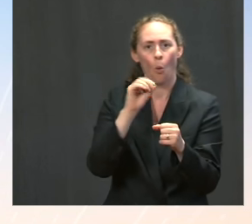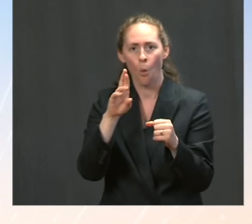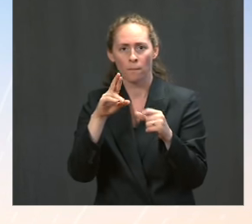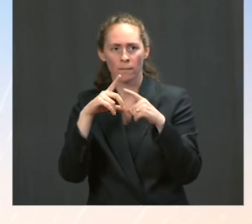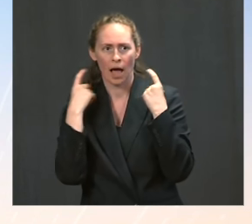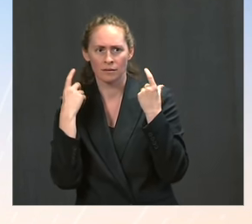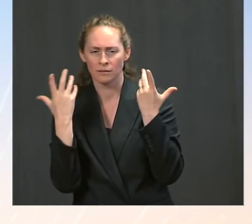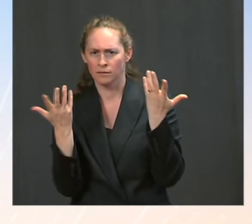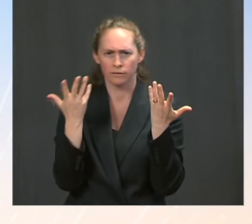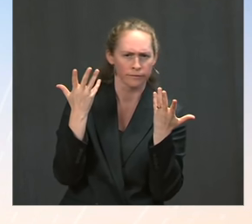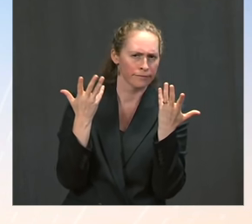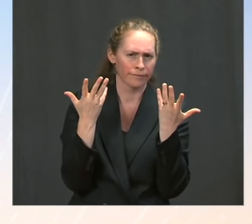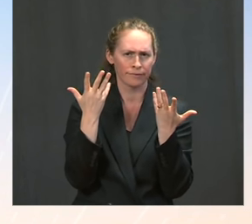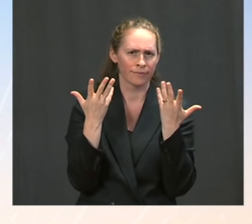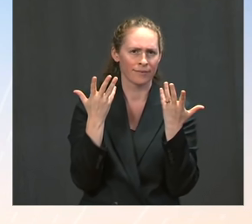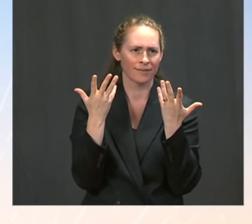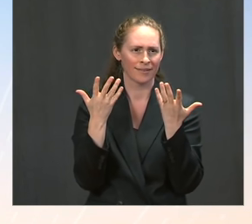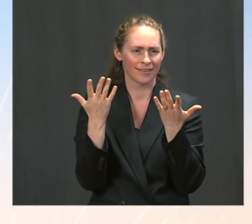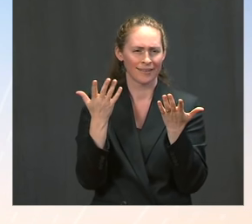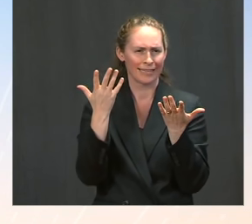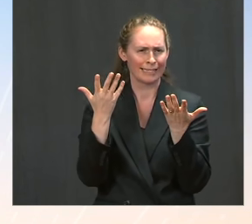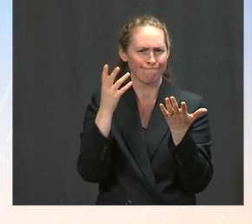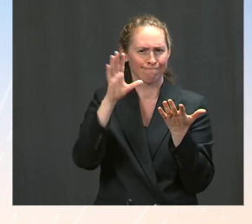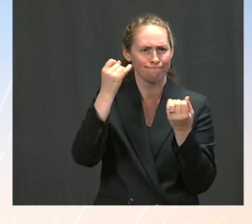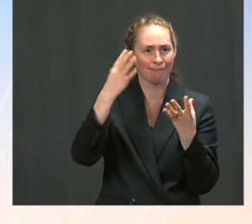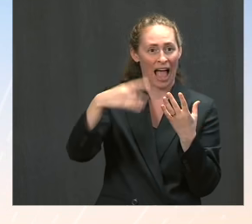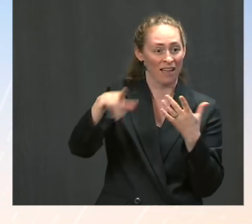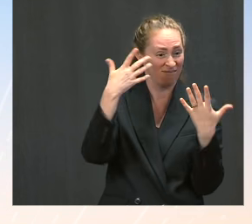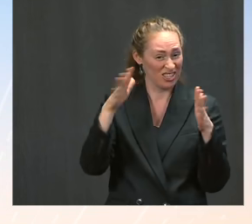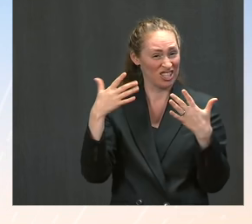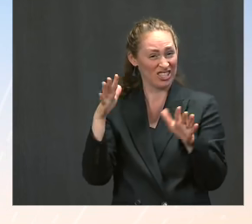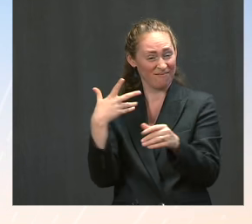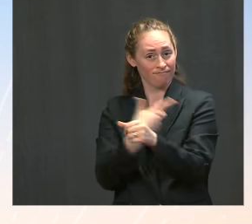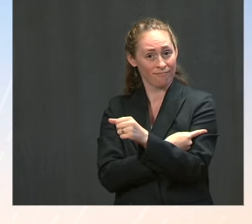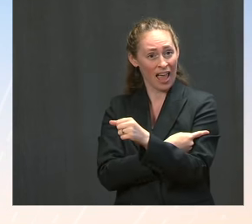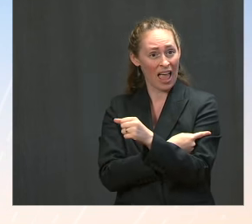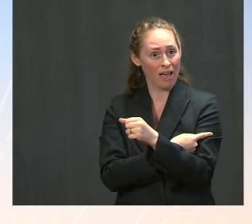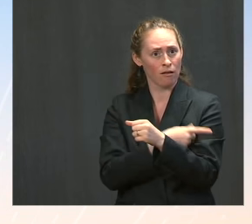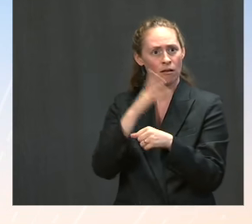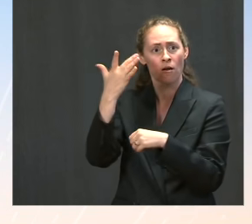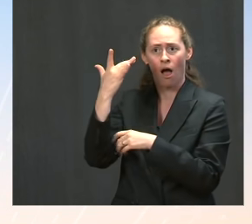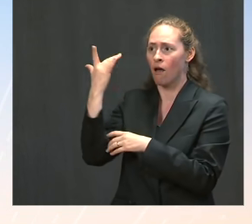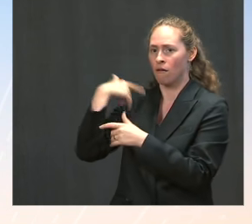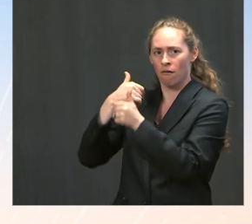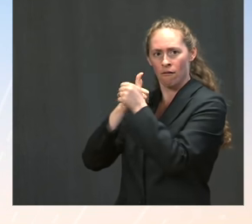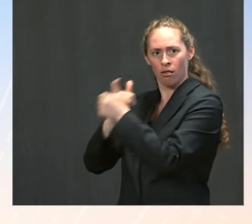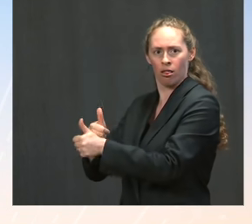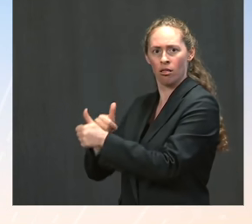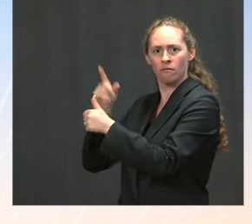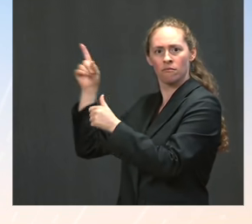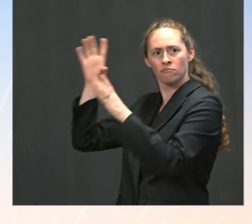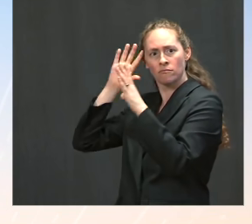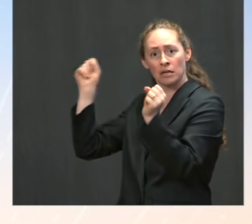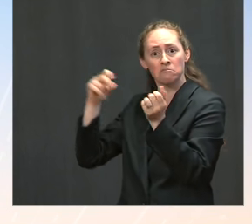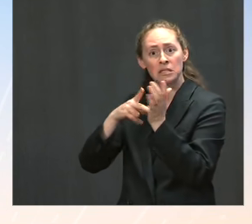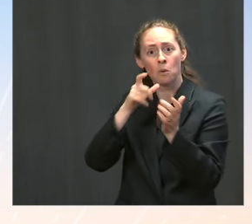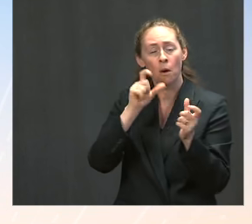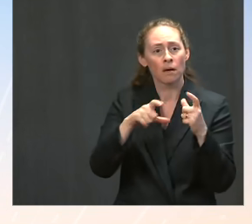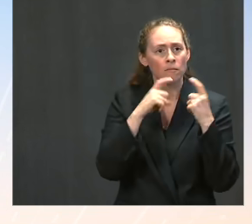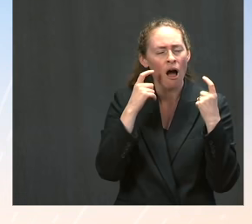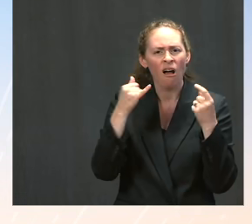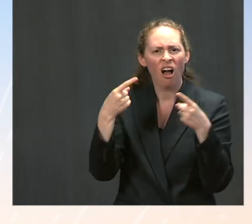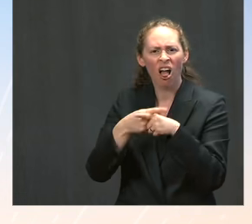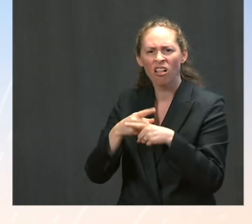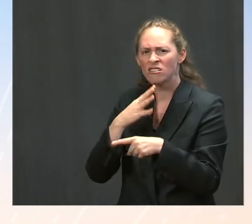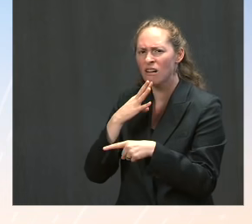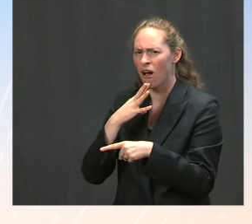I think a lot of people got the vaccine because they were hearing him say, if you get the vaccine, you don't have to wear masks